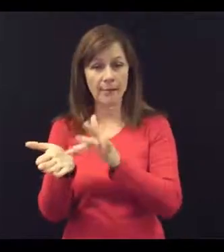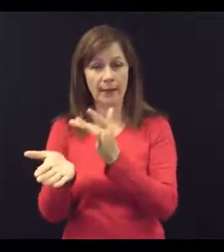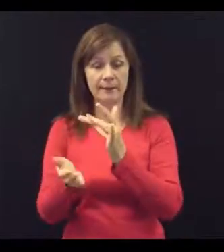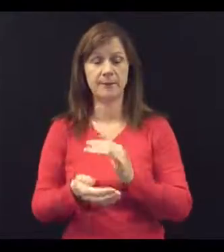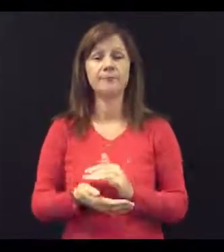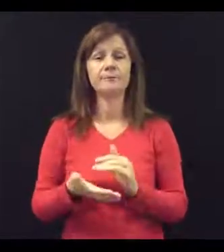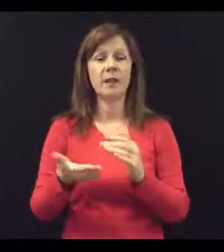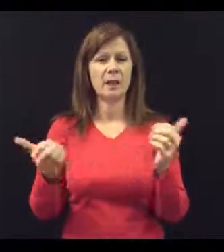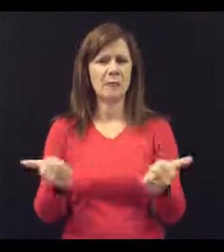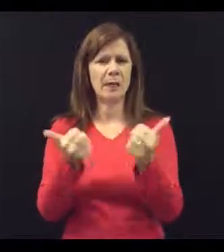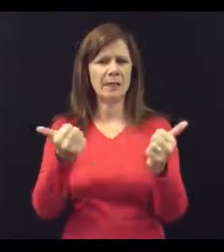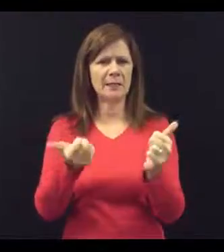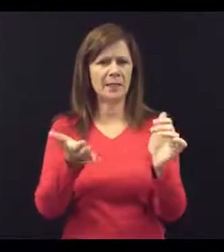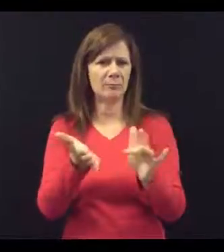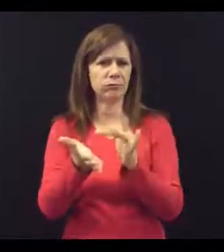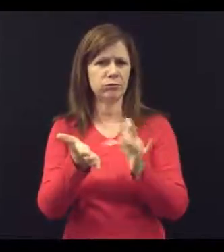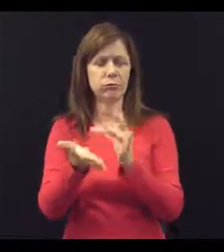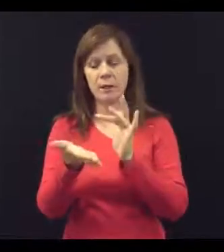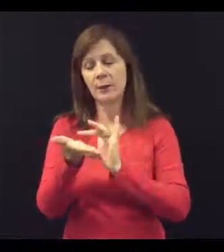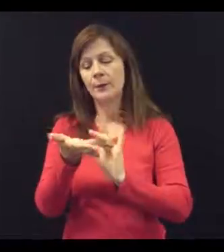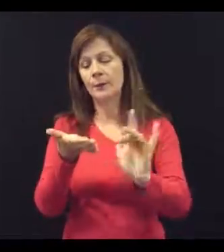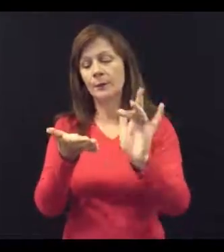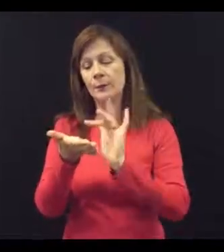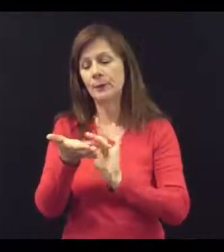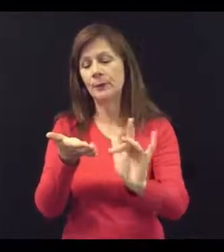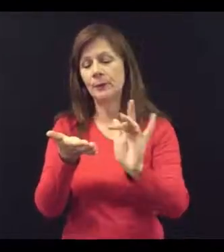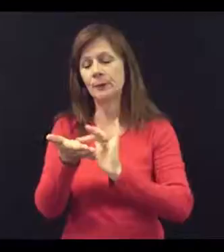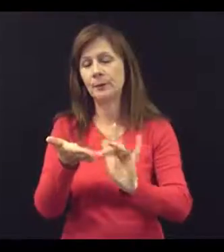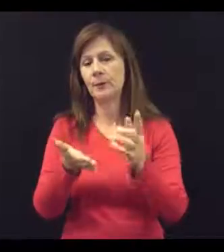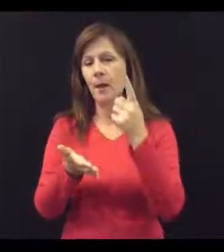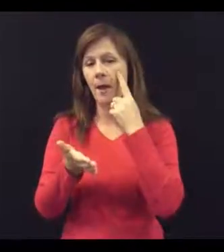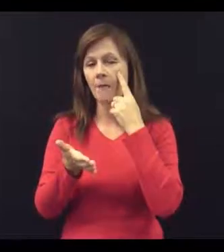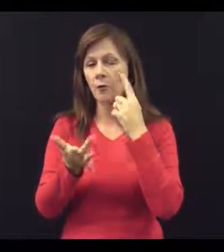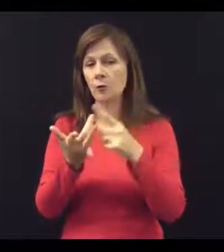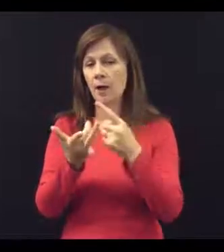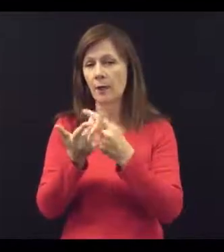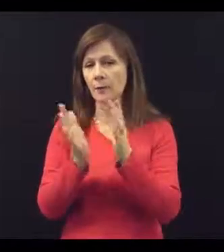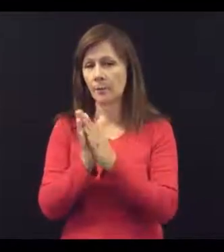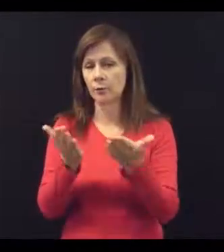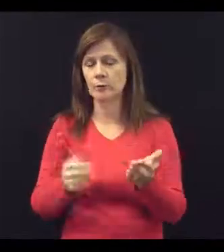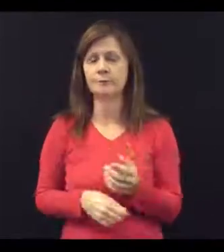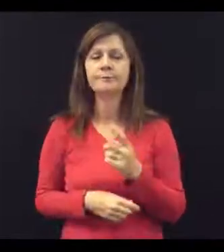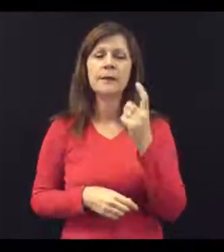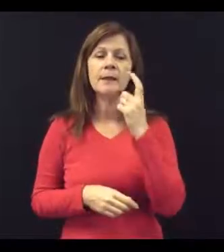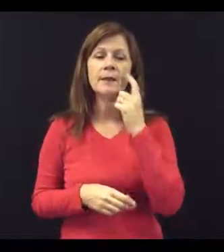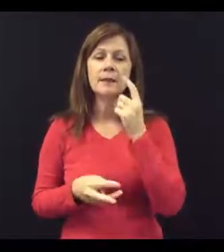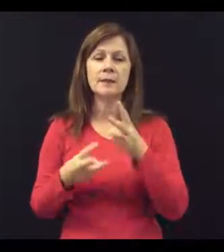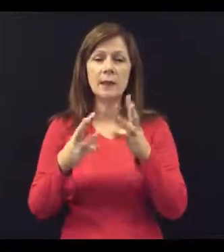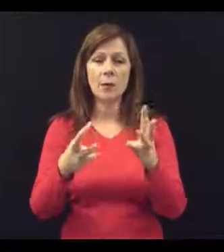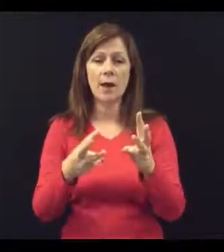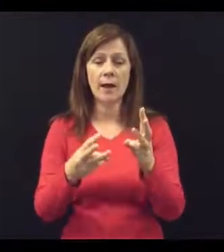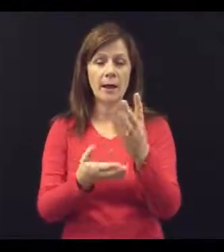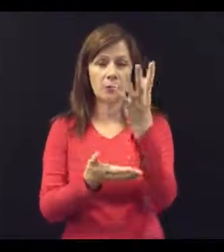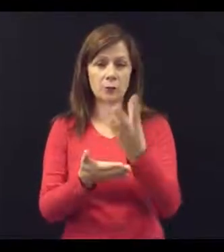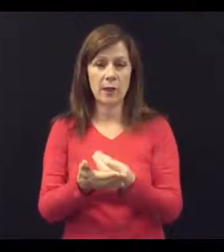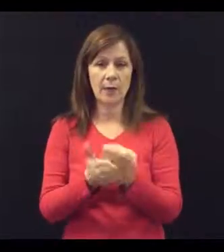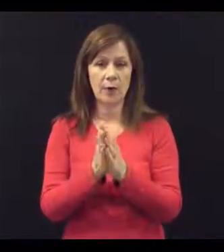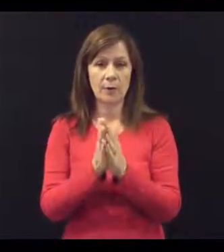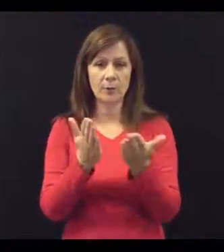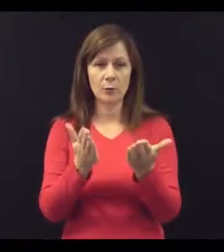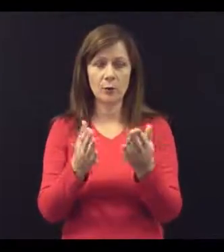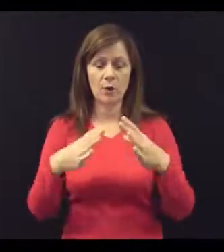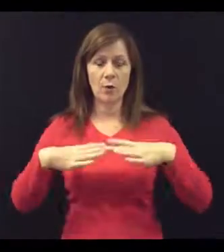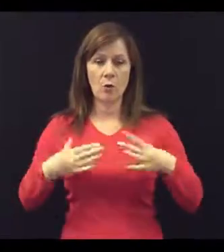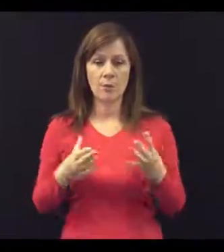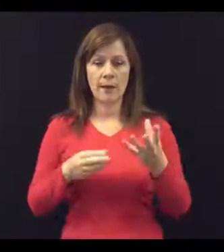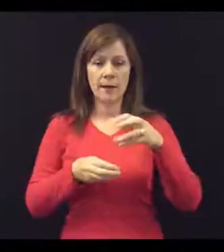books, you can tap and drag to see the ones off screen. The easiest way to get books into iBooks is to purchase them in the iBooks store, which is